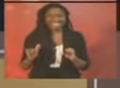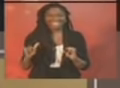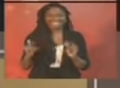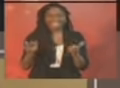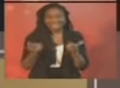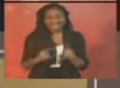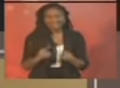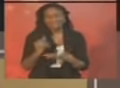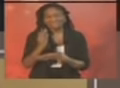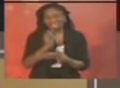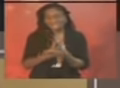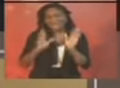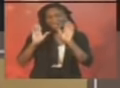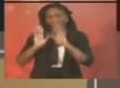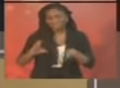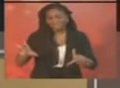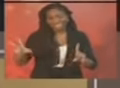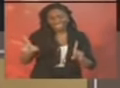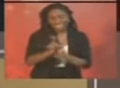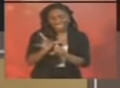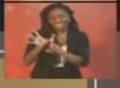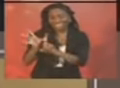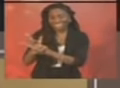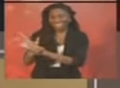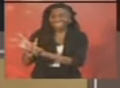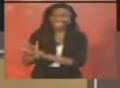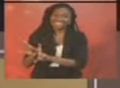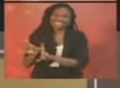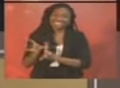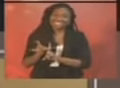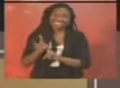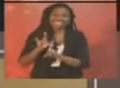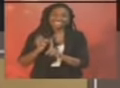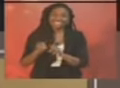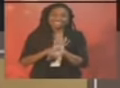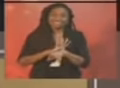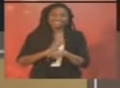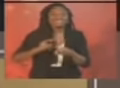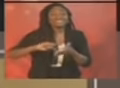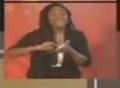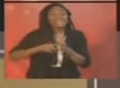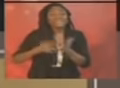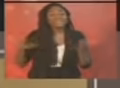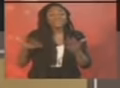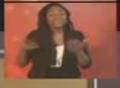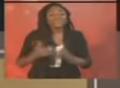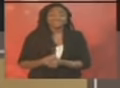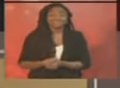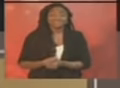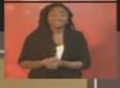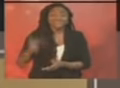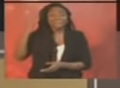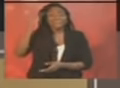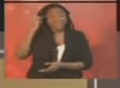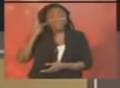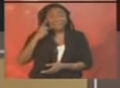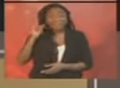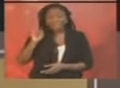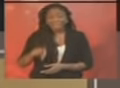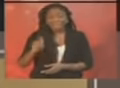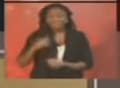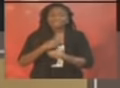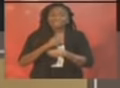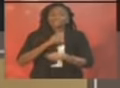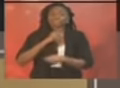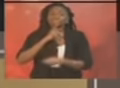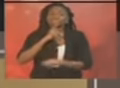transmission and cases. So that means we as parents, we as a population, have to make sure our children